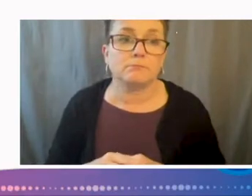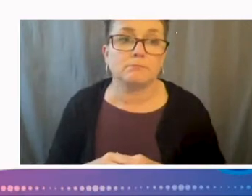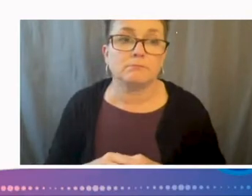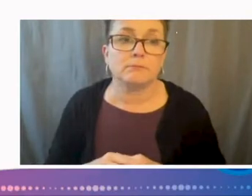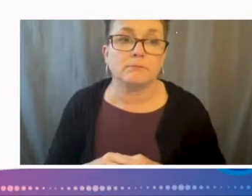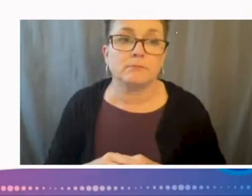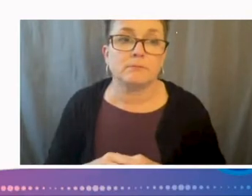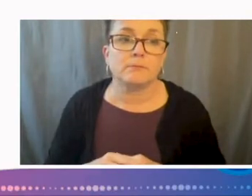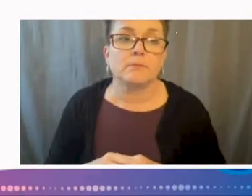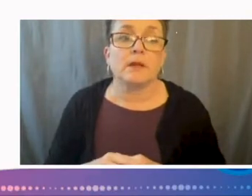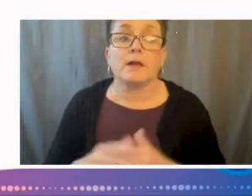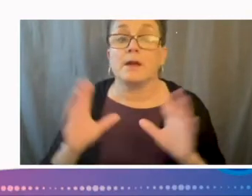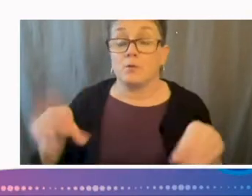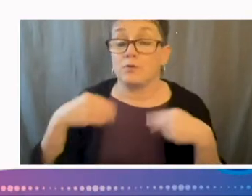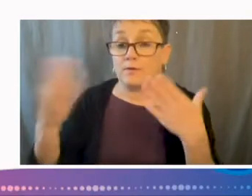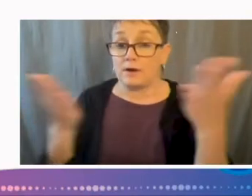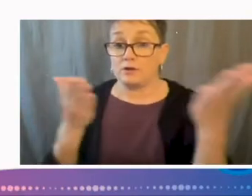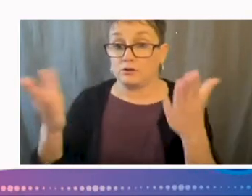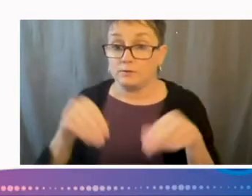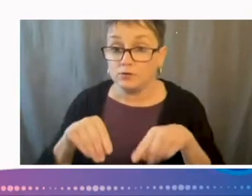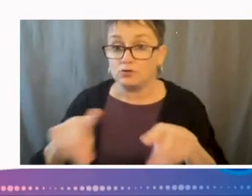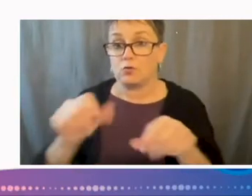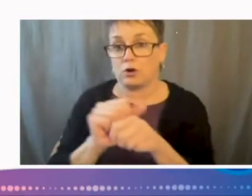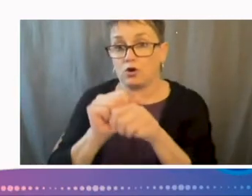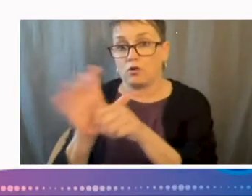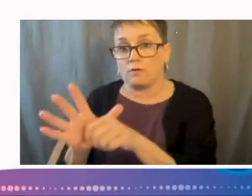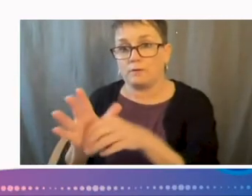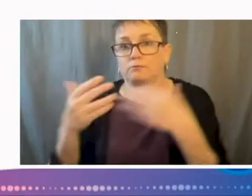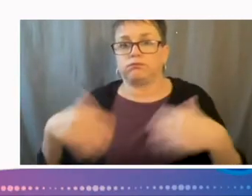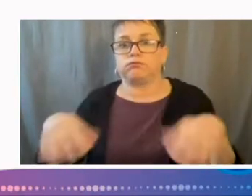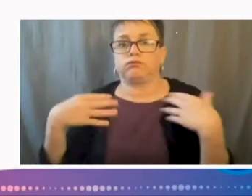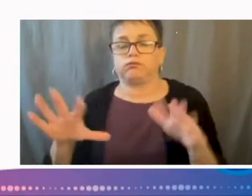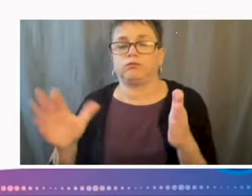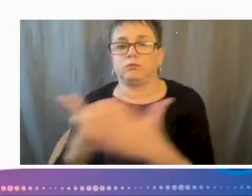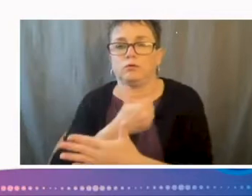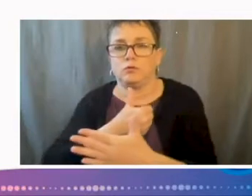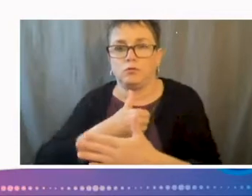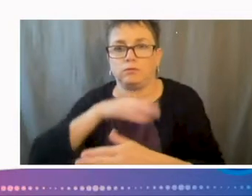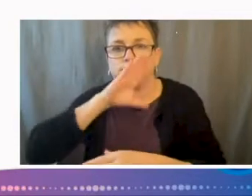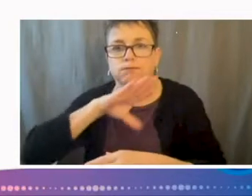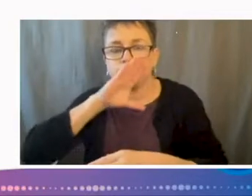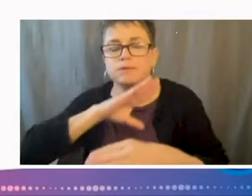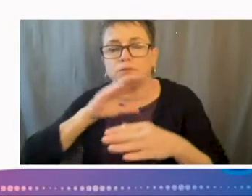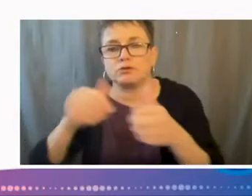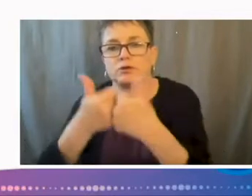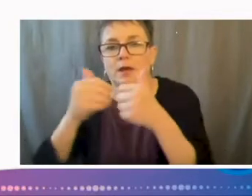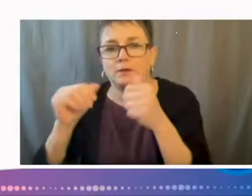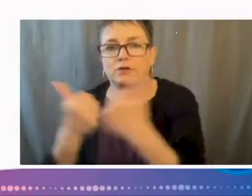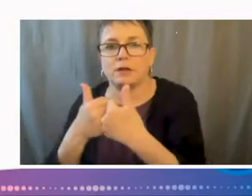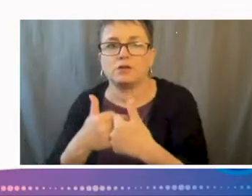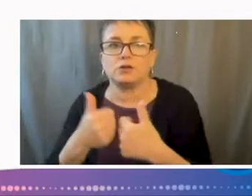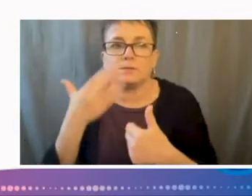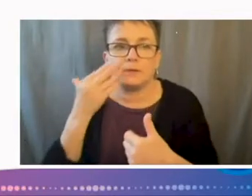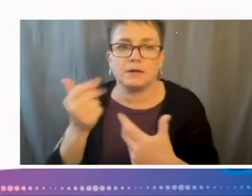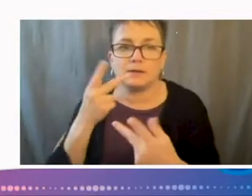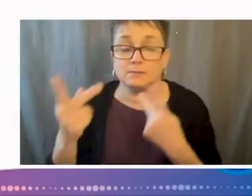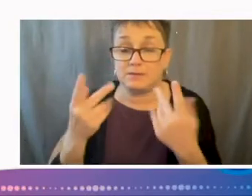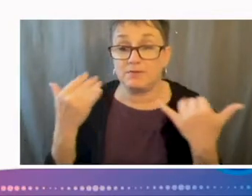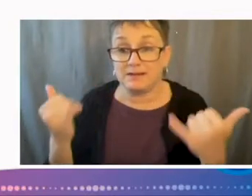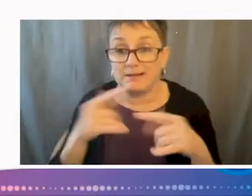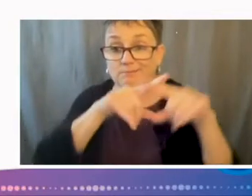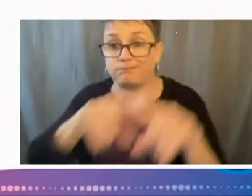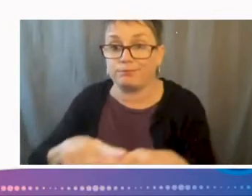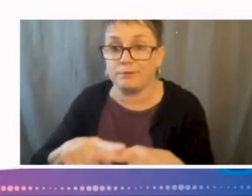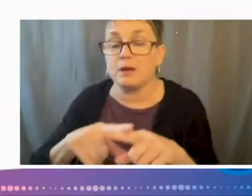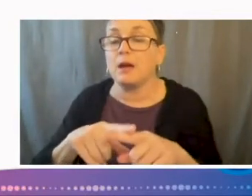Service delivery during COVID. New challenges are emerging as the current conditions are causing people to use public transit more.